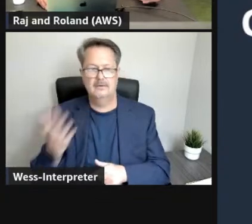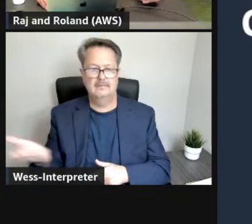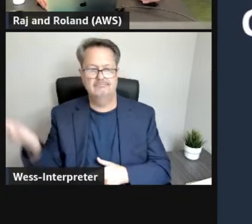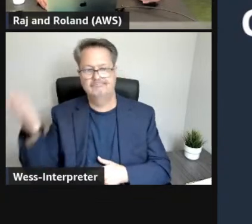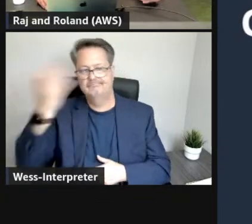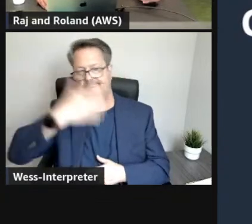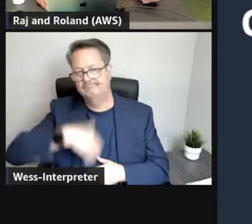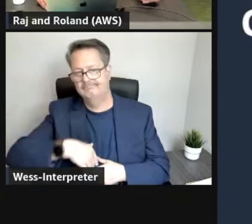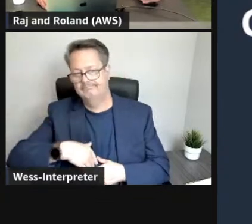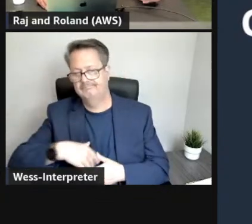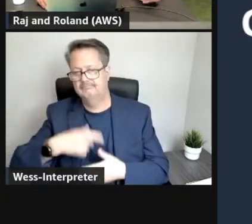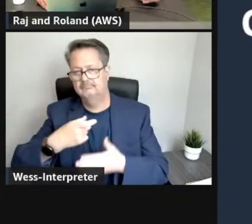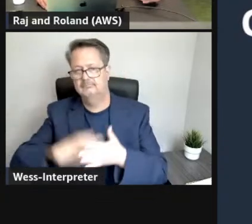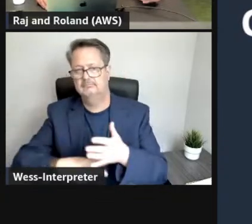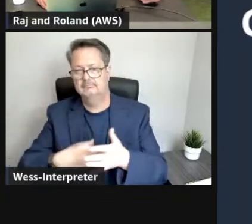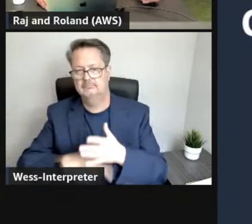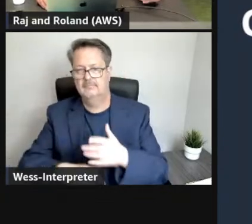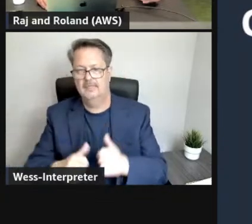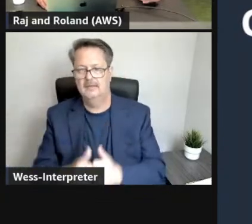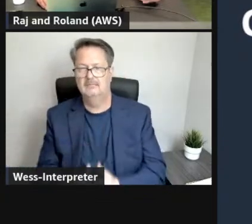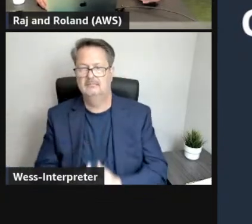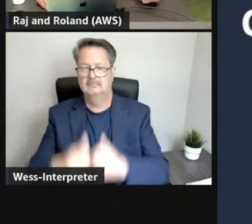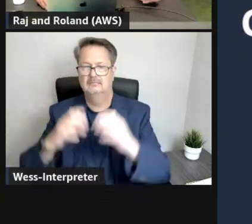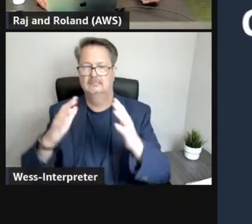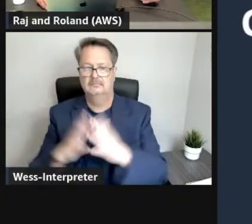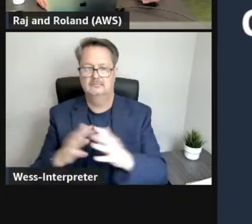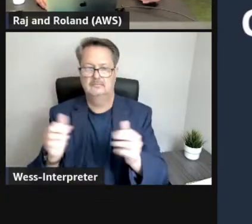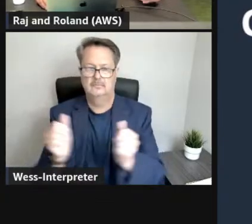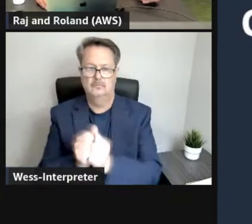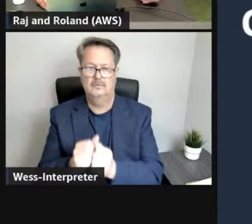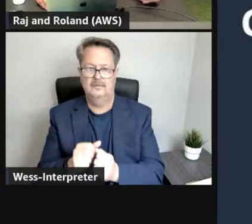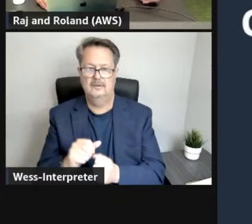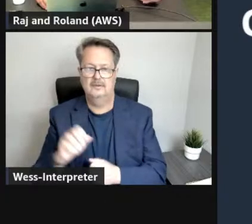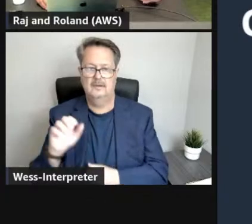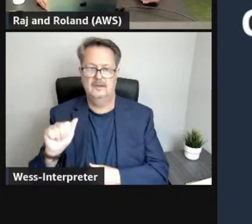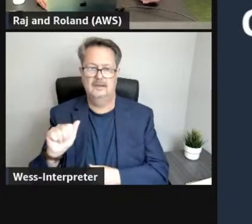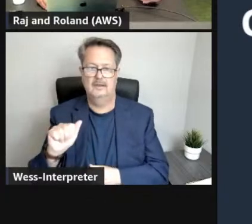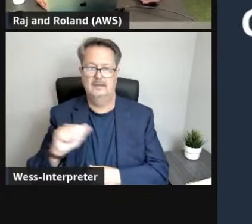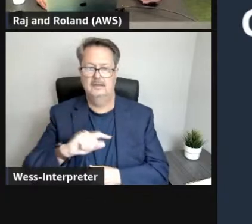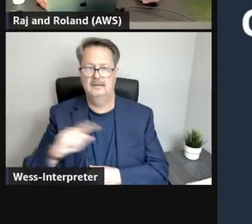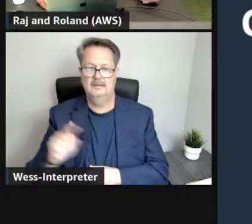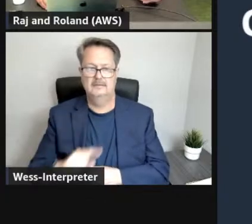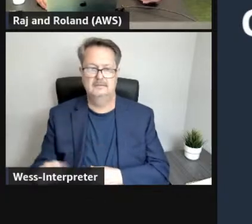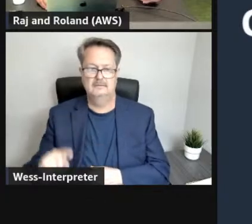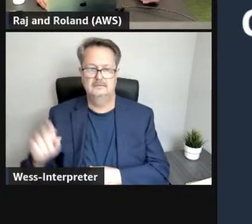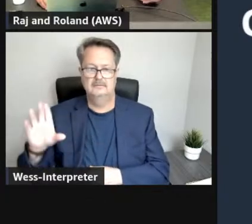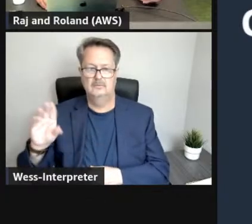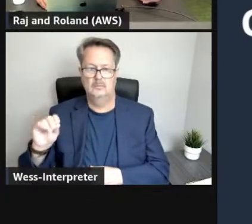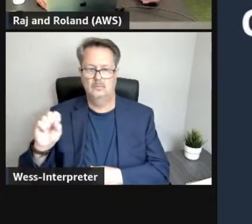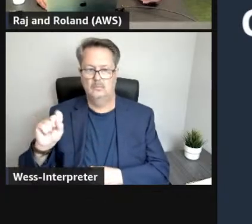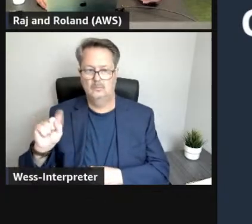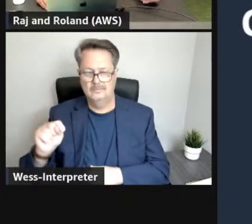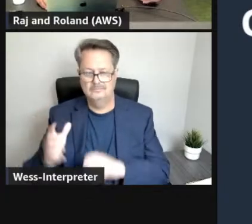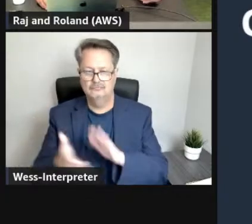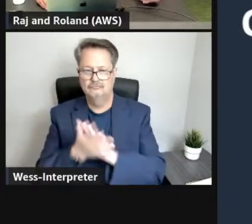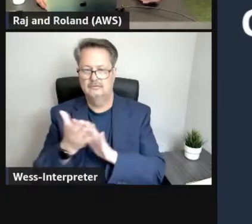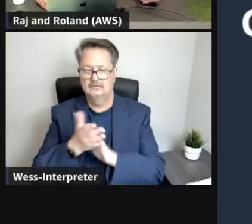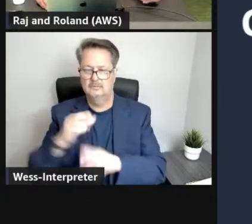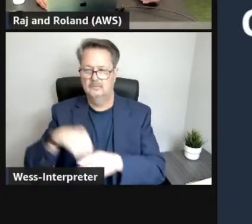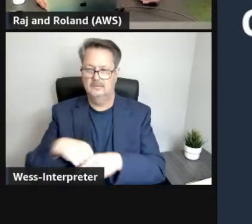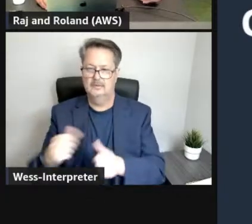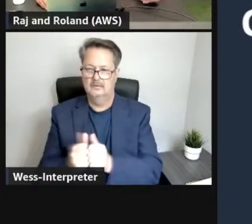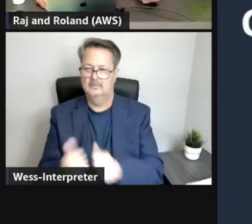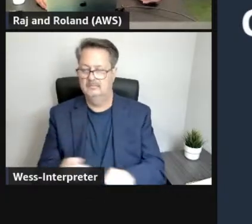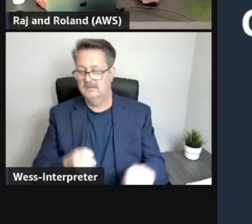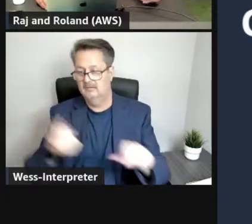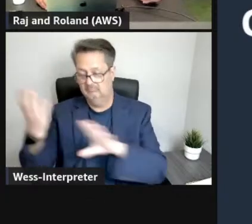EKS implementation to availability zone with EC2s, your pods running inside those EC2s with the application load balancer. Any